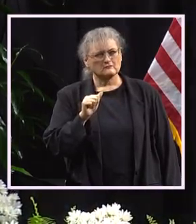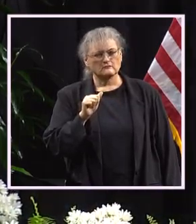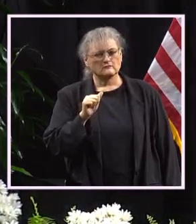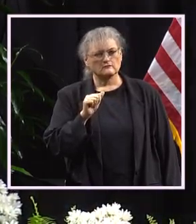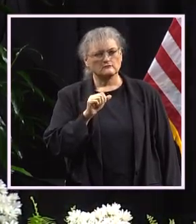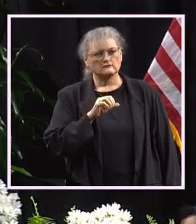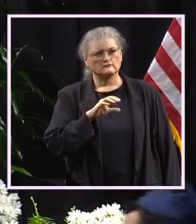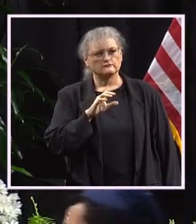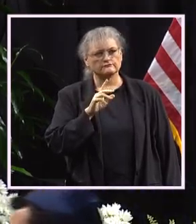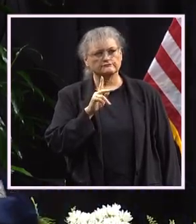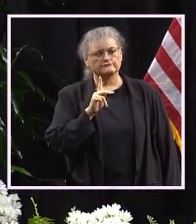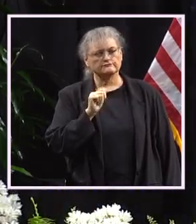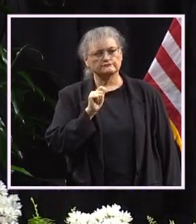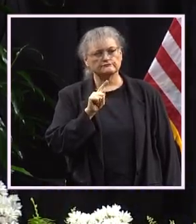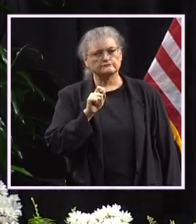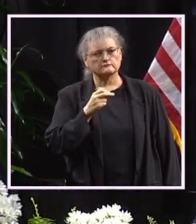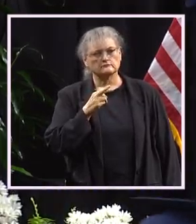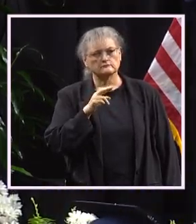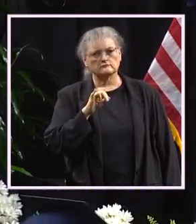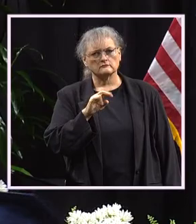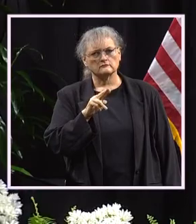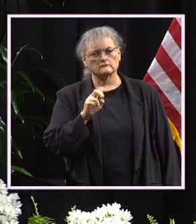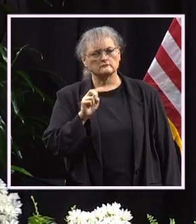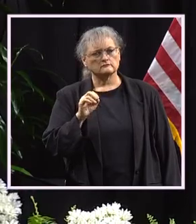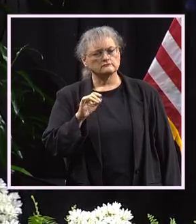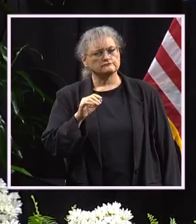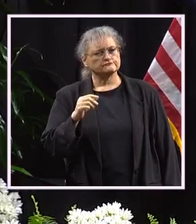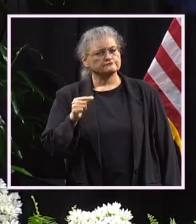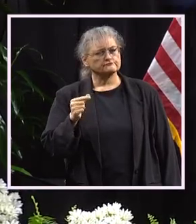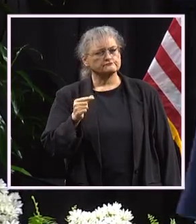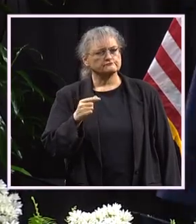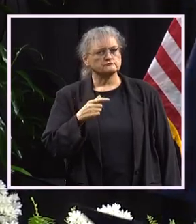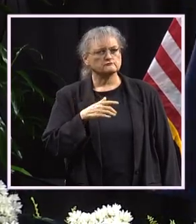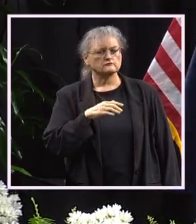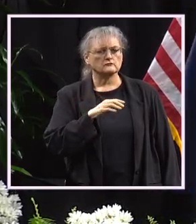Catherine M. Collier, magna cum laude. Marcela Garcia, summa cum laude.